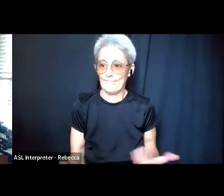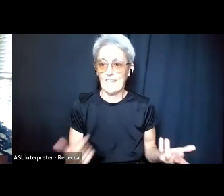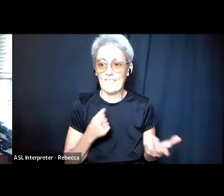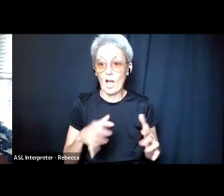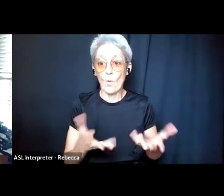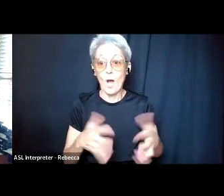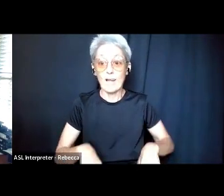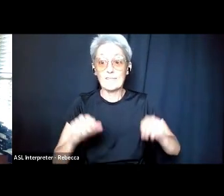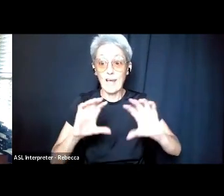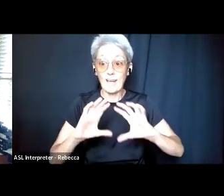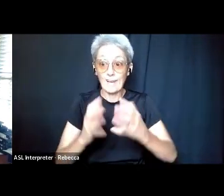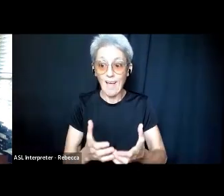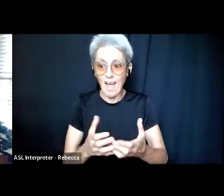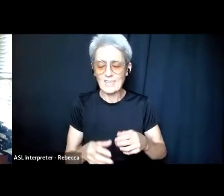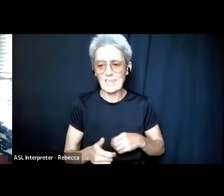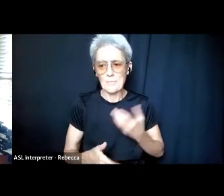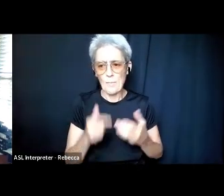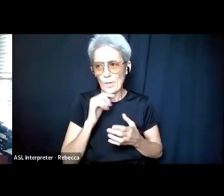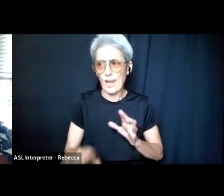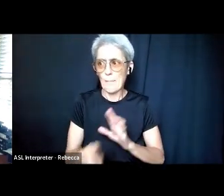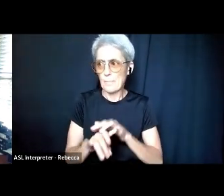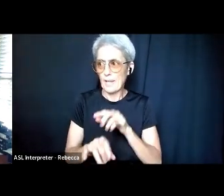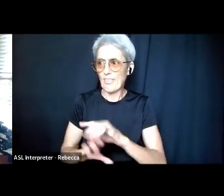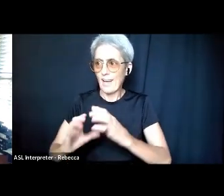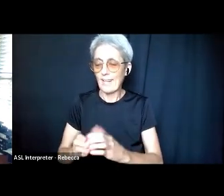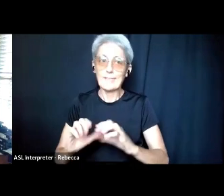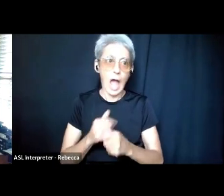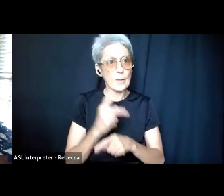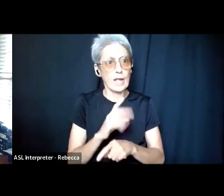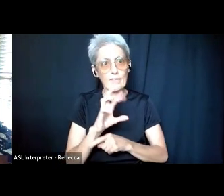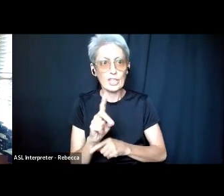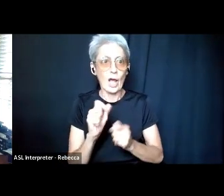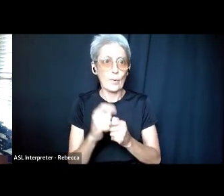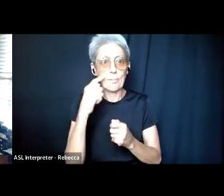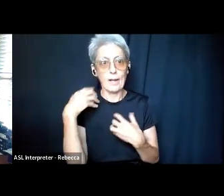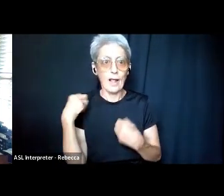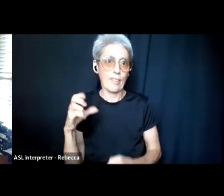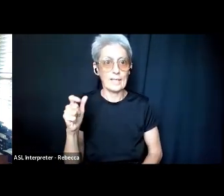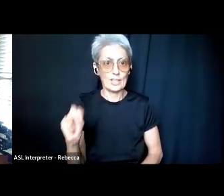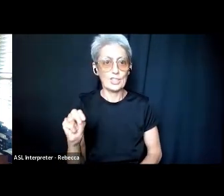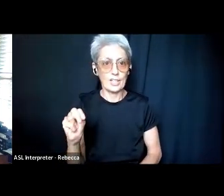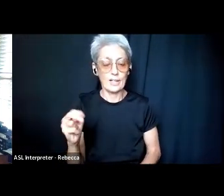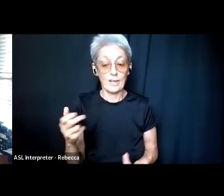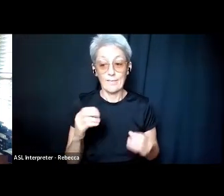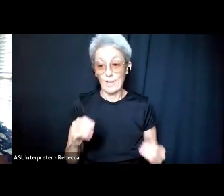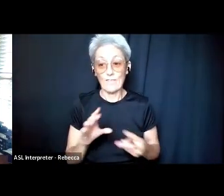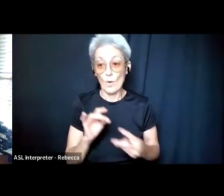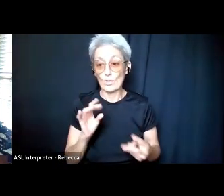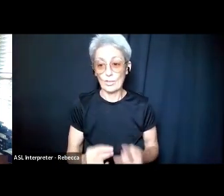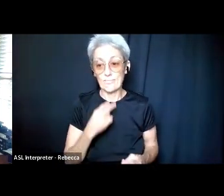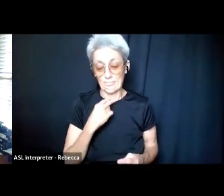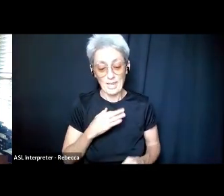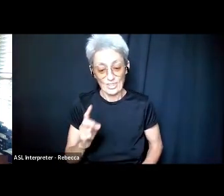choose to take it on how to take care of a child with a mental health condition, but I don't have a choice because my child has a mental health